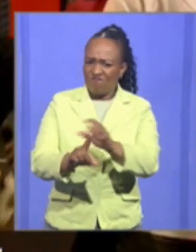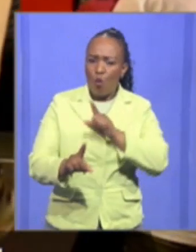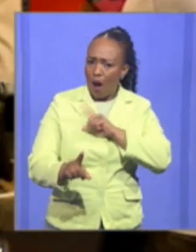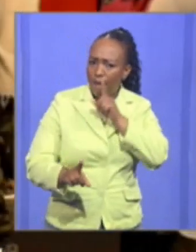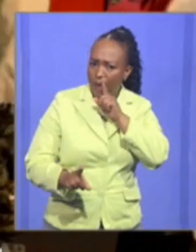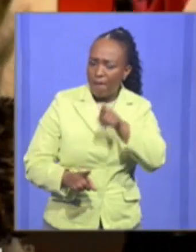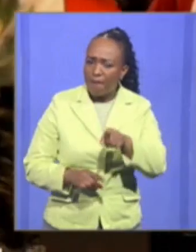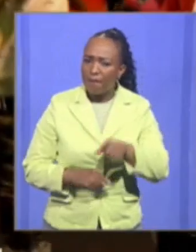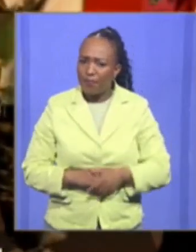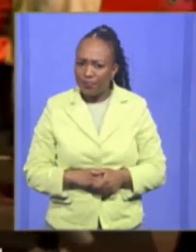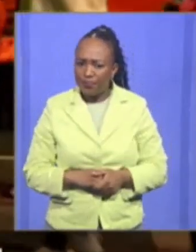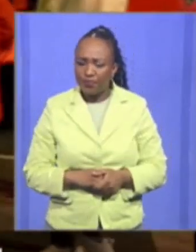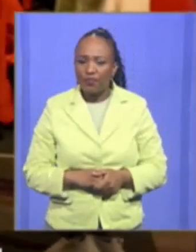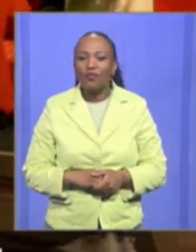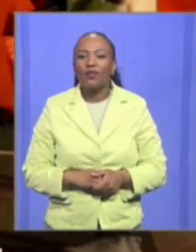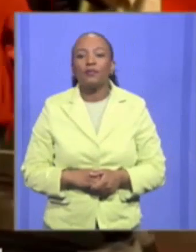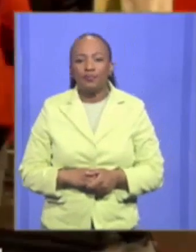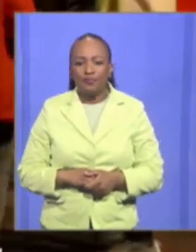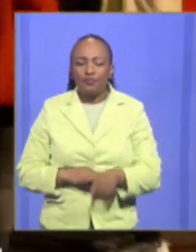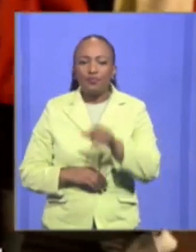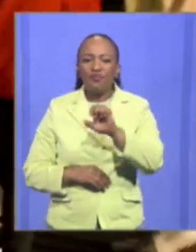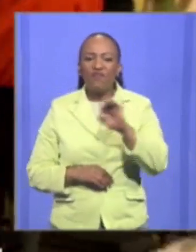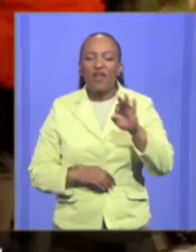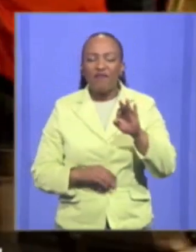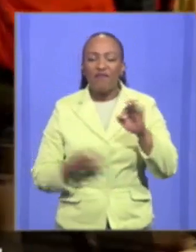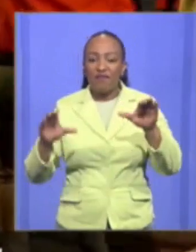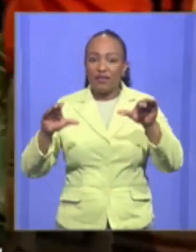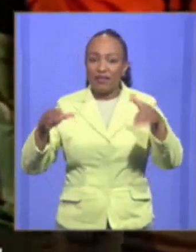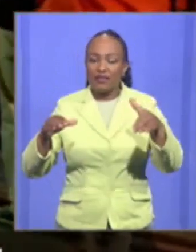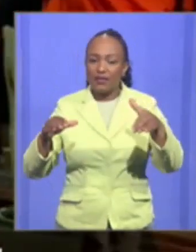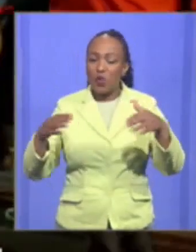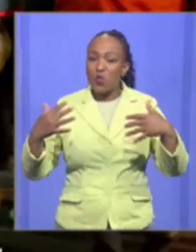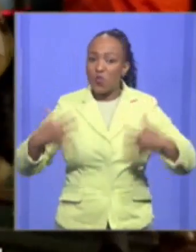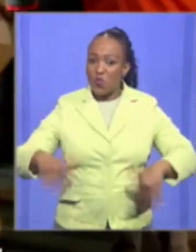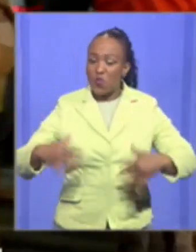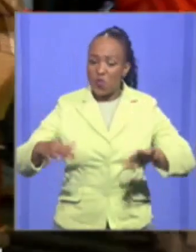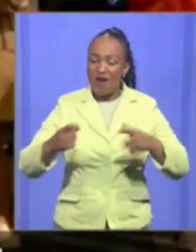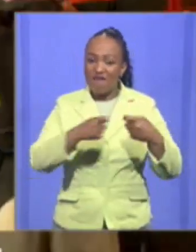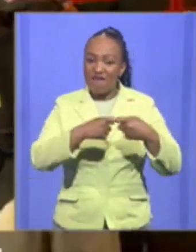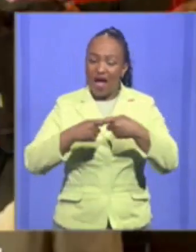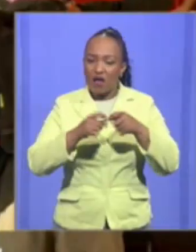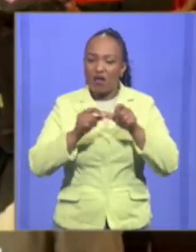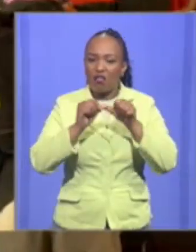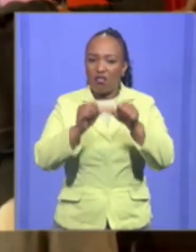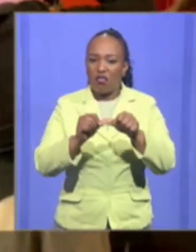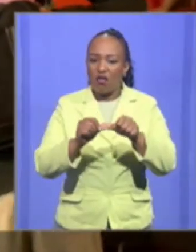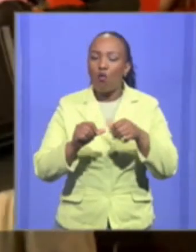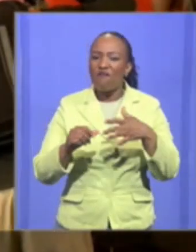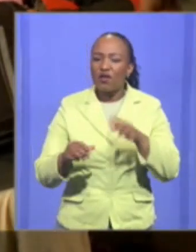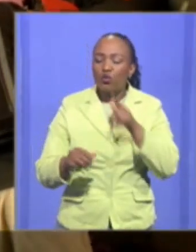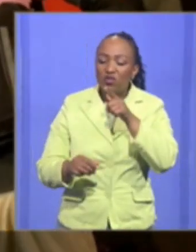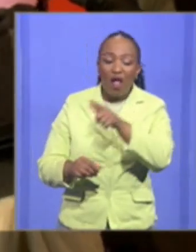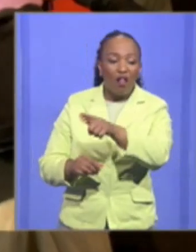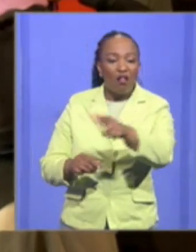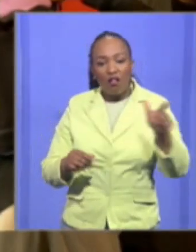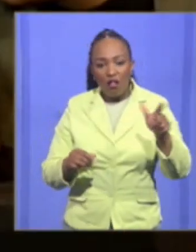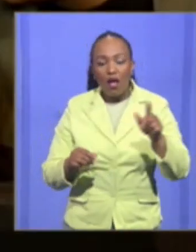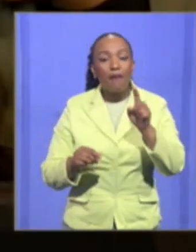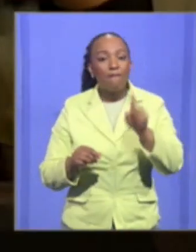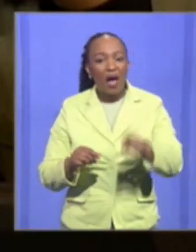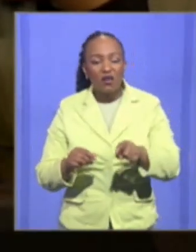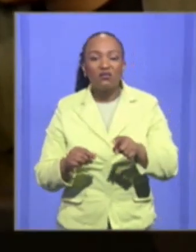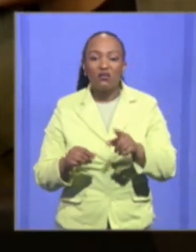Ntwa e gare e loela pele ka mokgatlong wa EFF, Julius Malema o boditše baetapele ba mokgatlo bao ba thušetšago go sepela ka gare ga mokgatlo gore